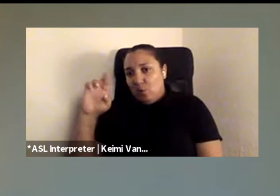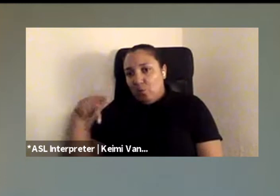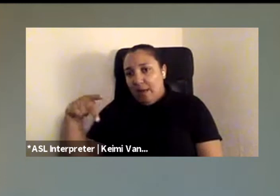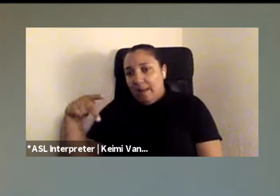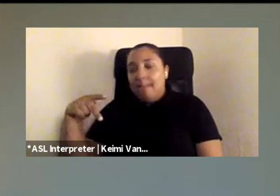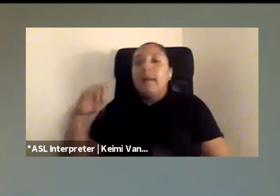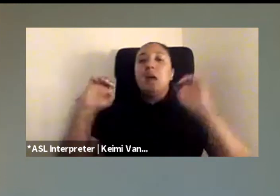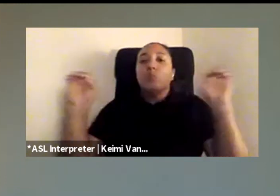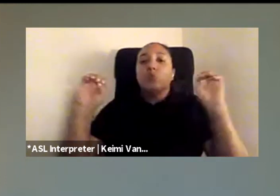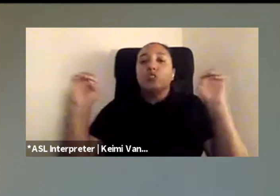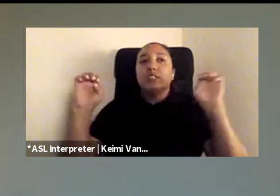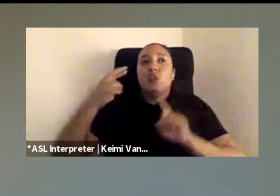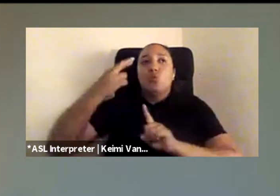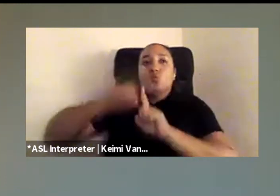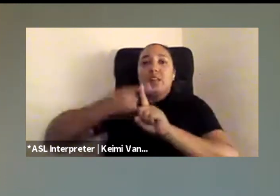Assistance Program.